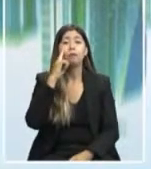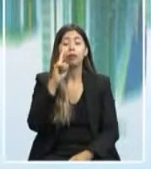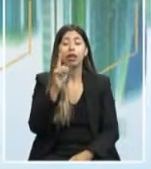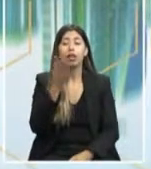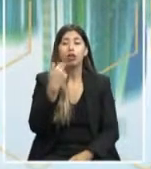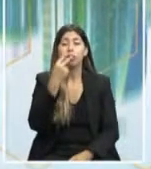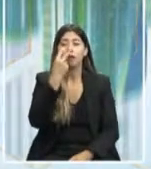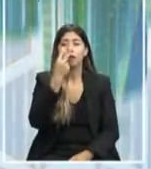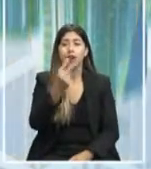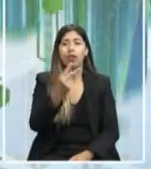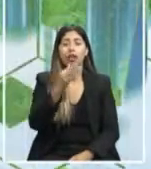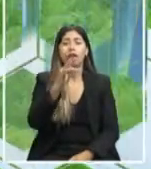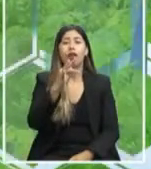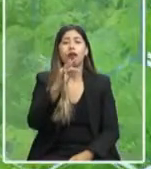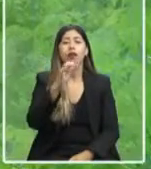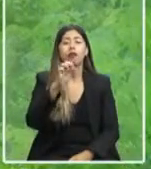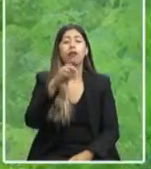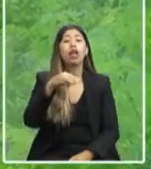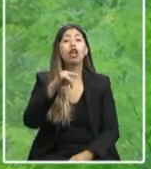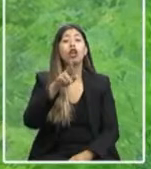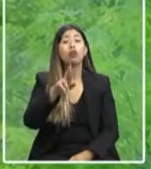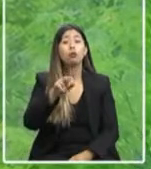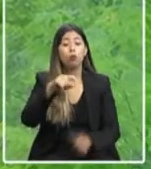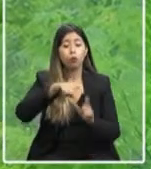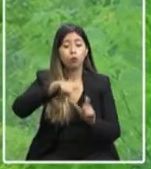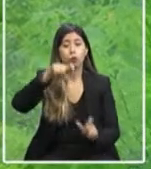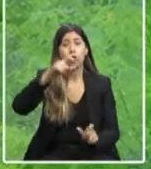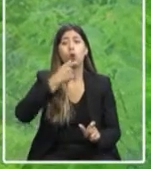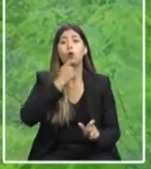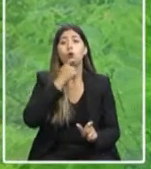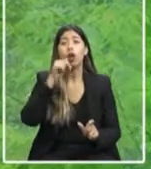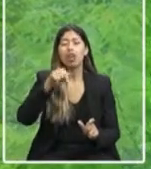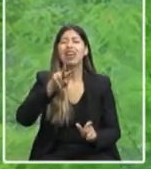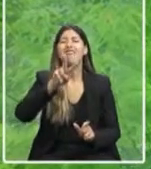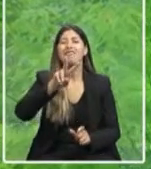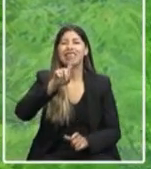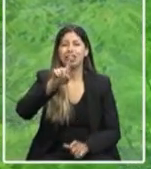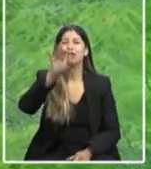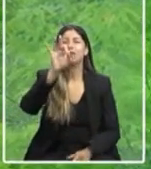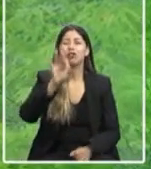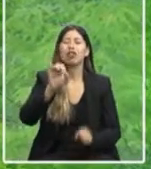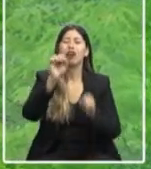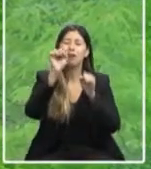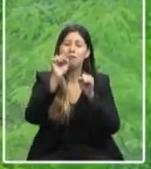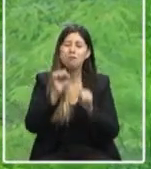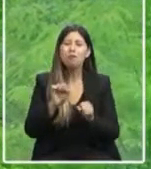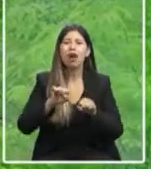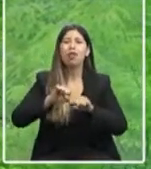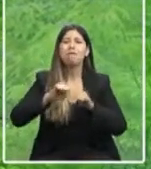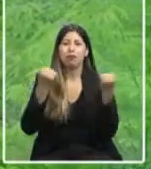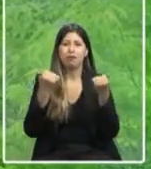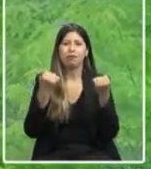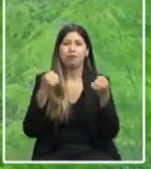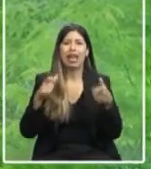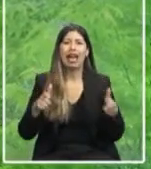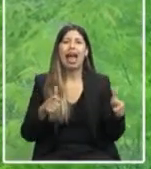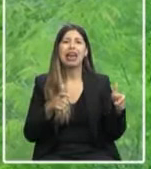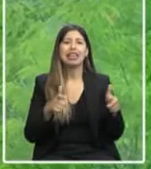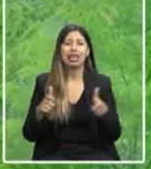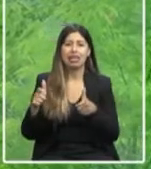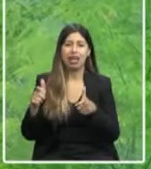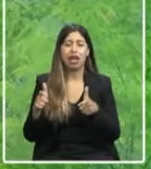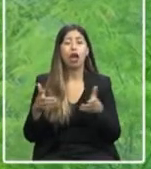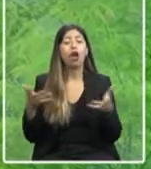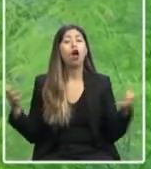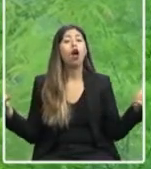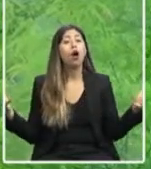a chances to fracture the hip. Now, exactly how this mechanism works and why these shapes is associated with